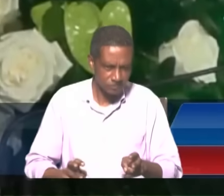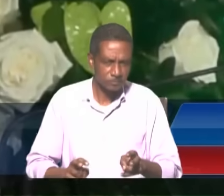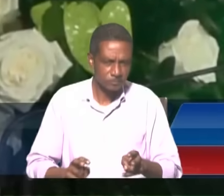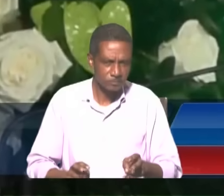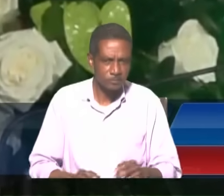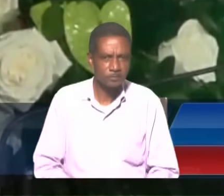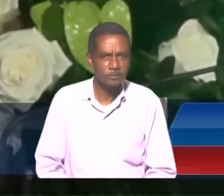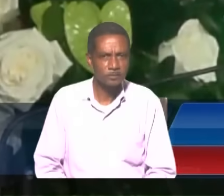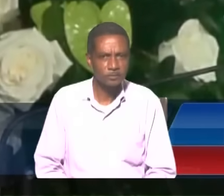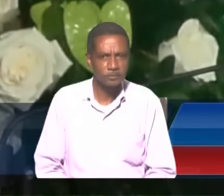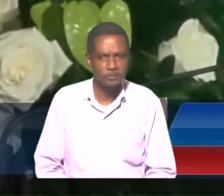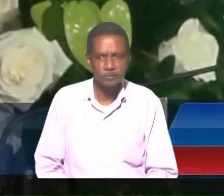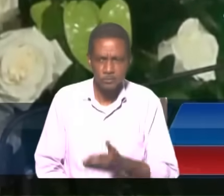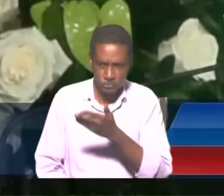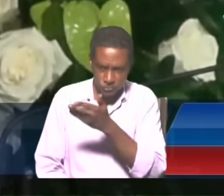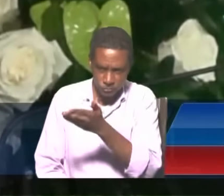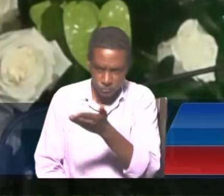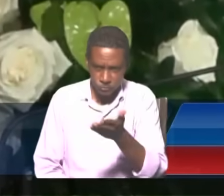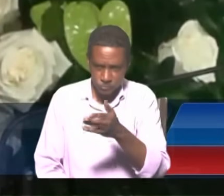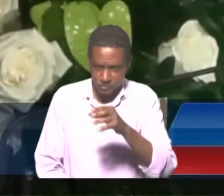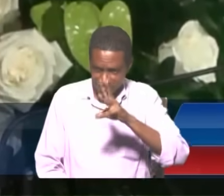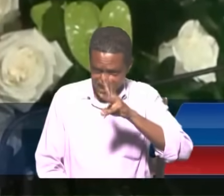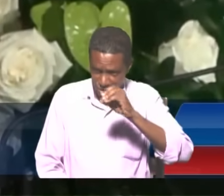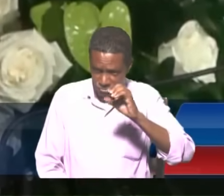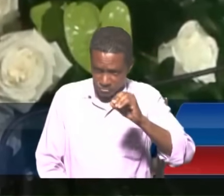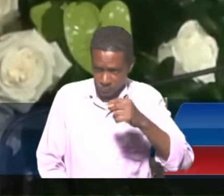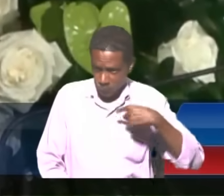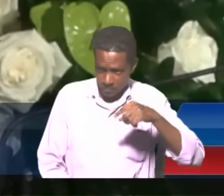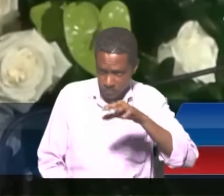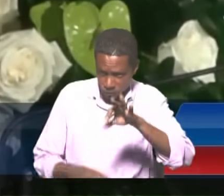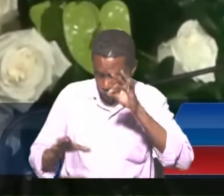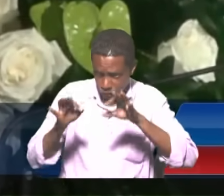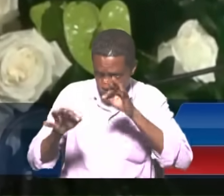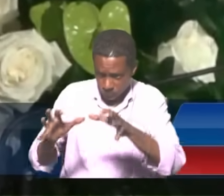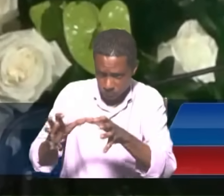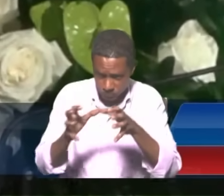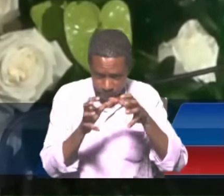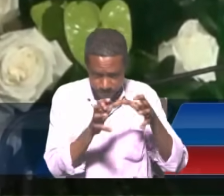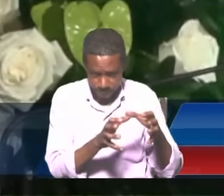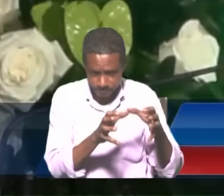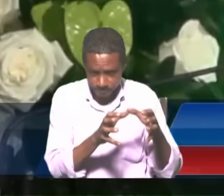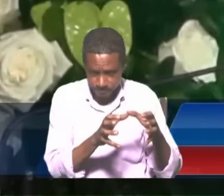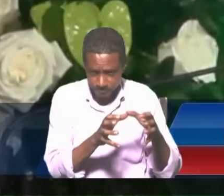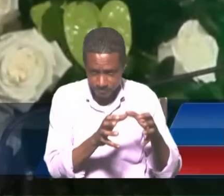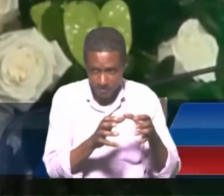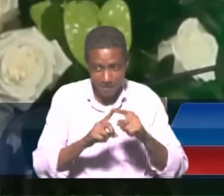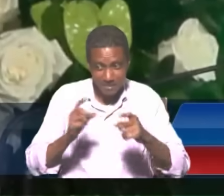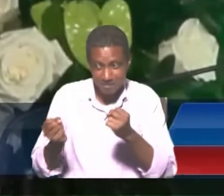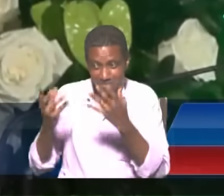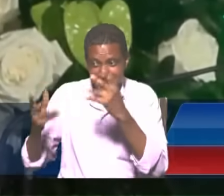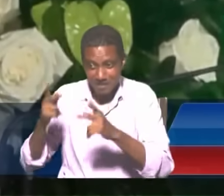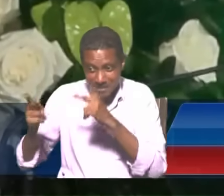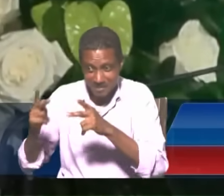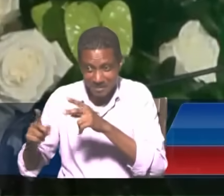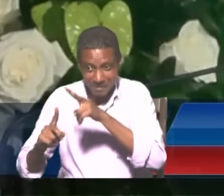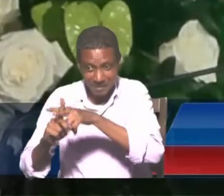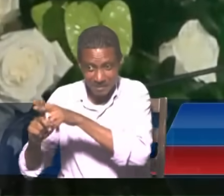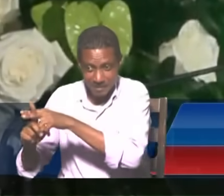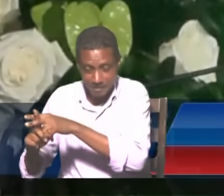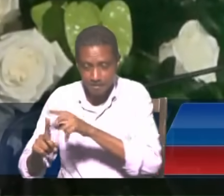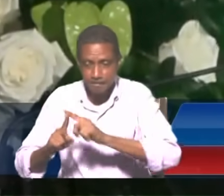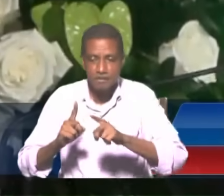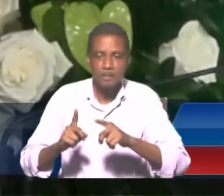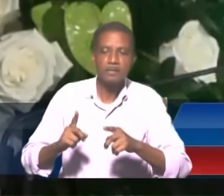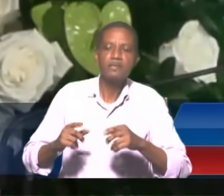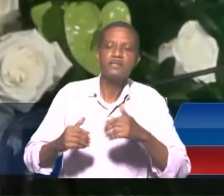uses. So whilst you 600 have been selected, I'm told from the thousands of applied, Minister, is that correct, that there will